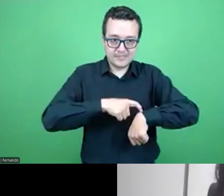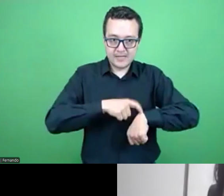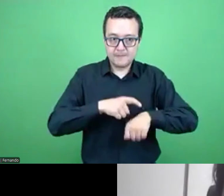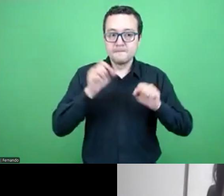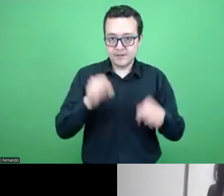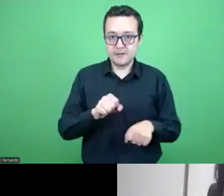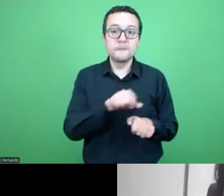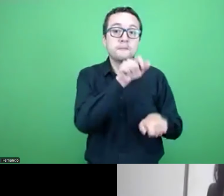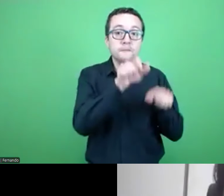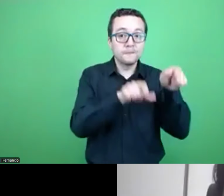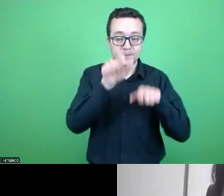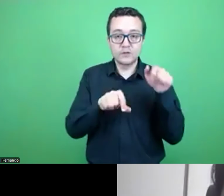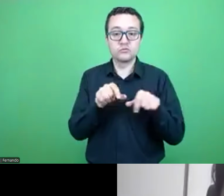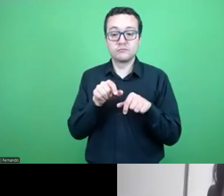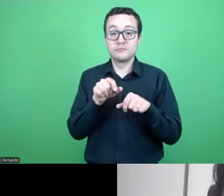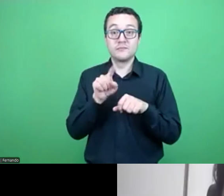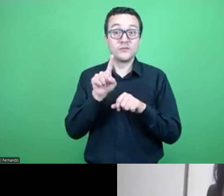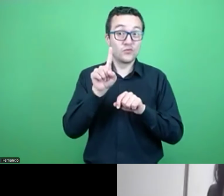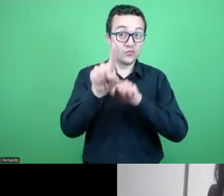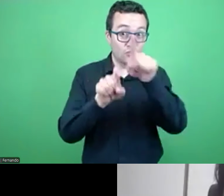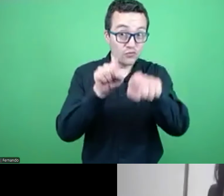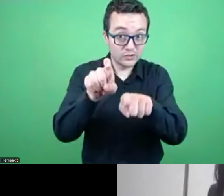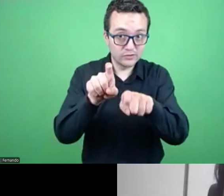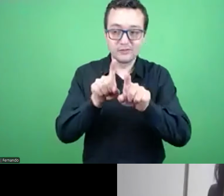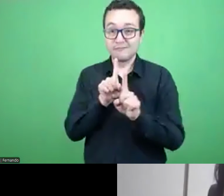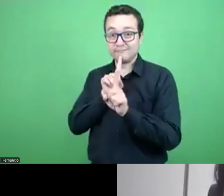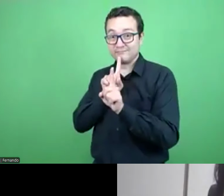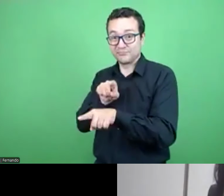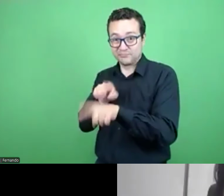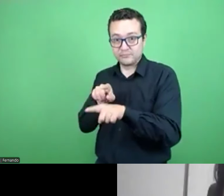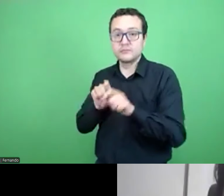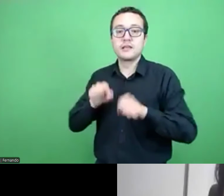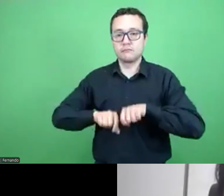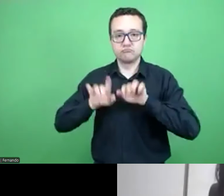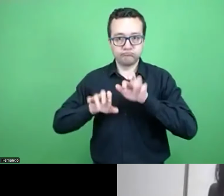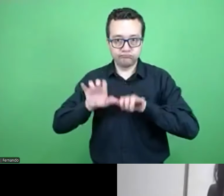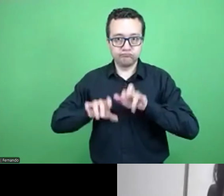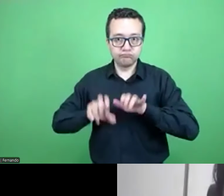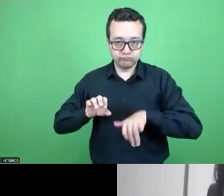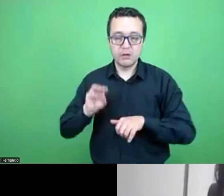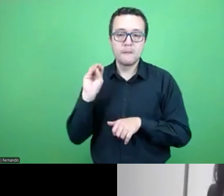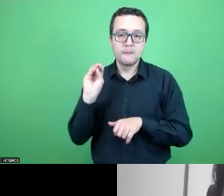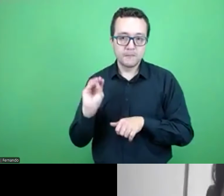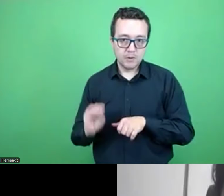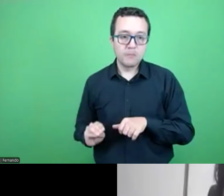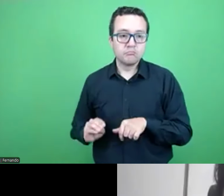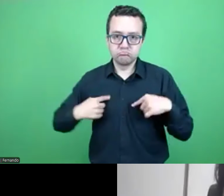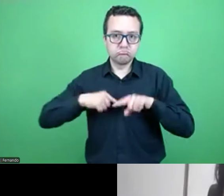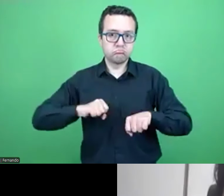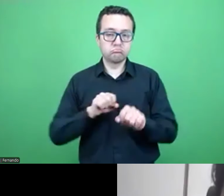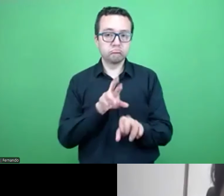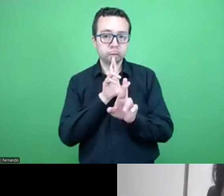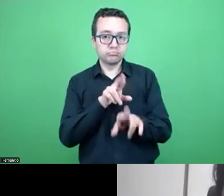to collect your answers. If you maybe have other responses to these questions.